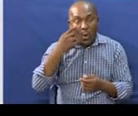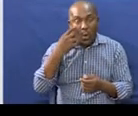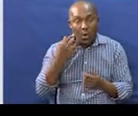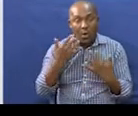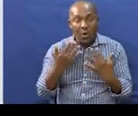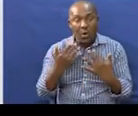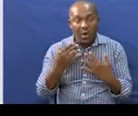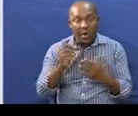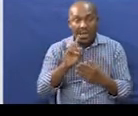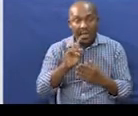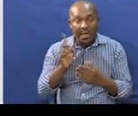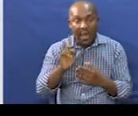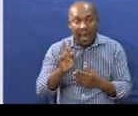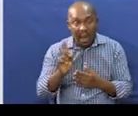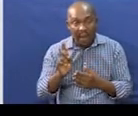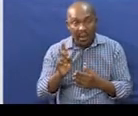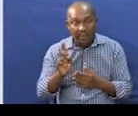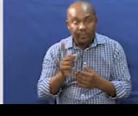added, then